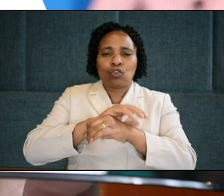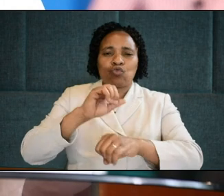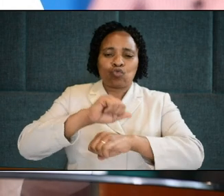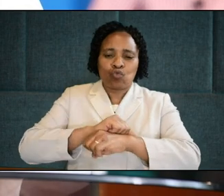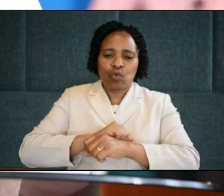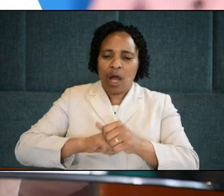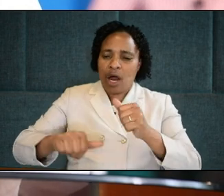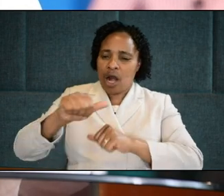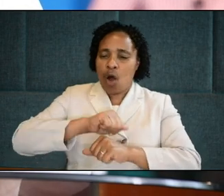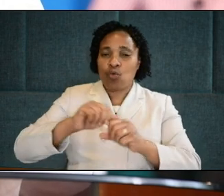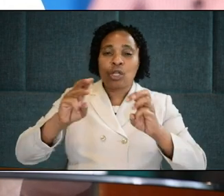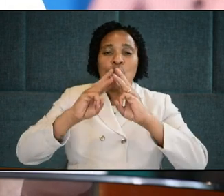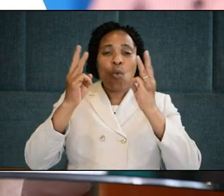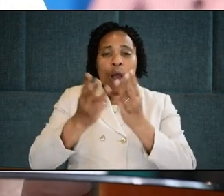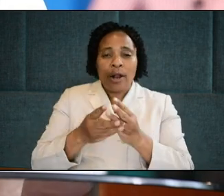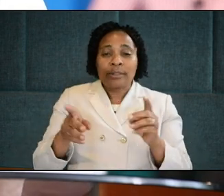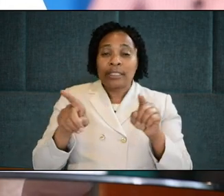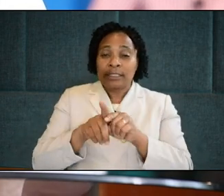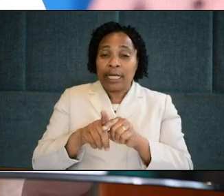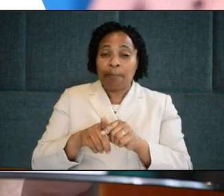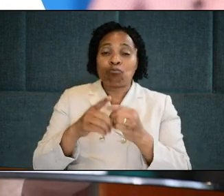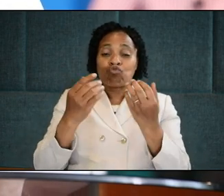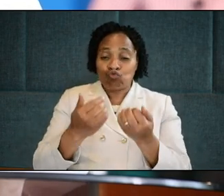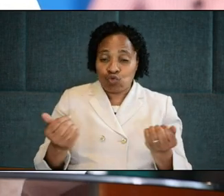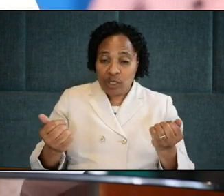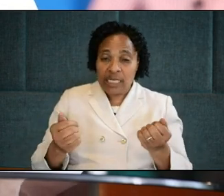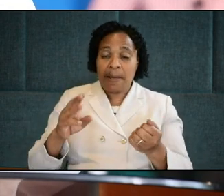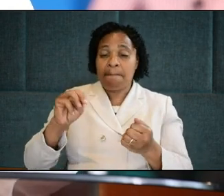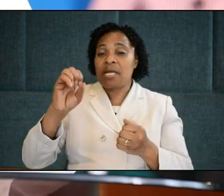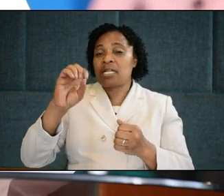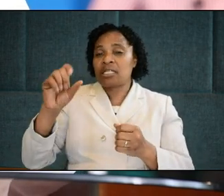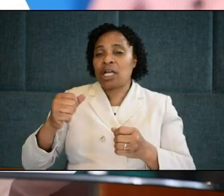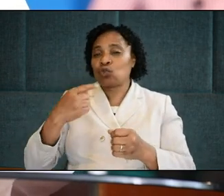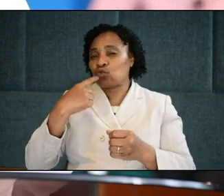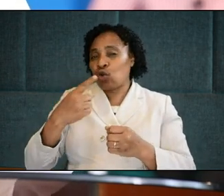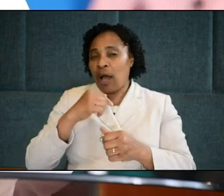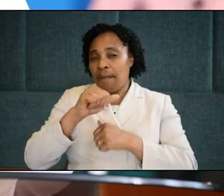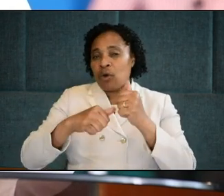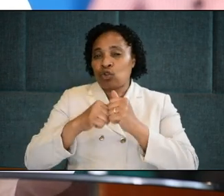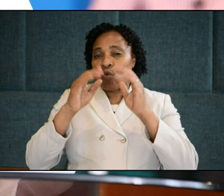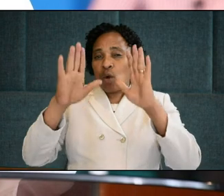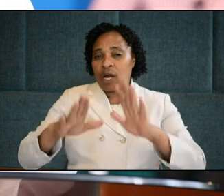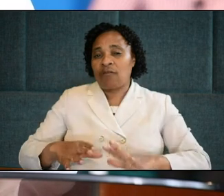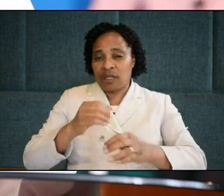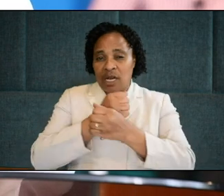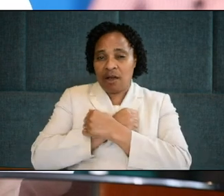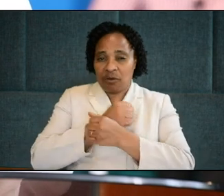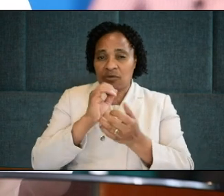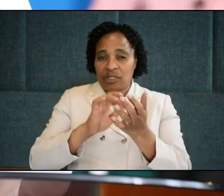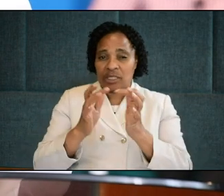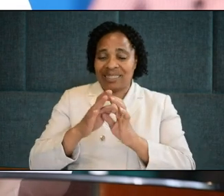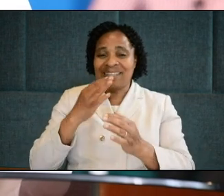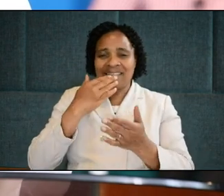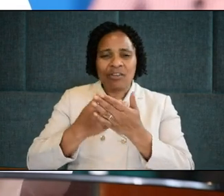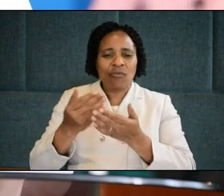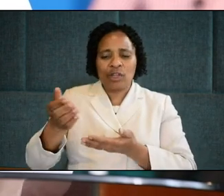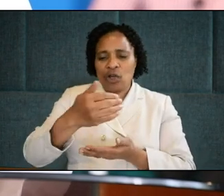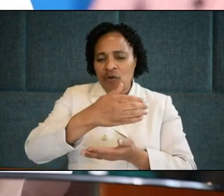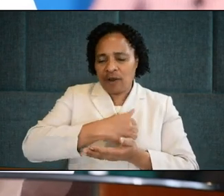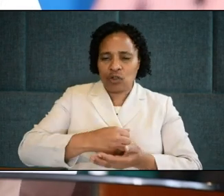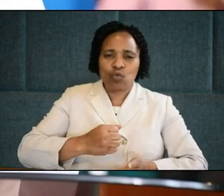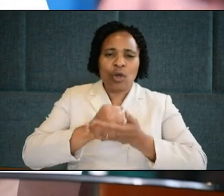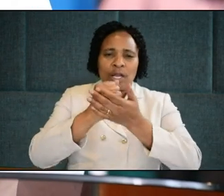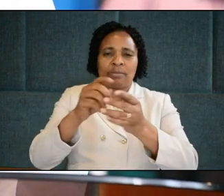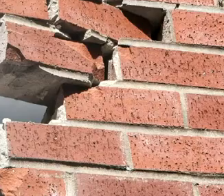teach children and Melissa about the wonderful love of Jesus. Thank you for your offering as it goes out to help such